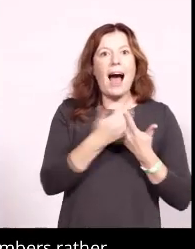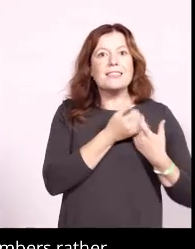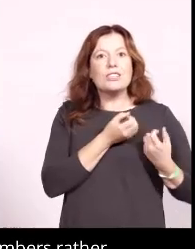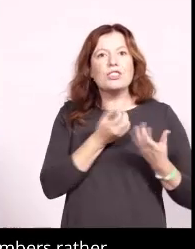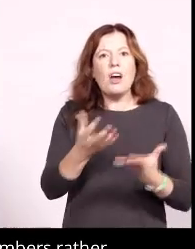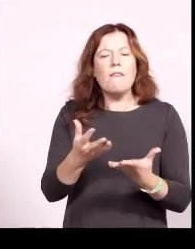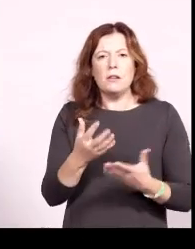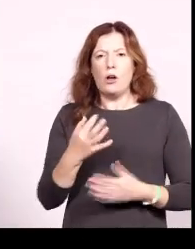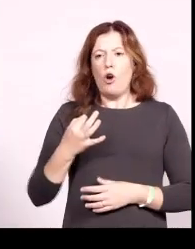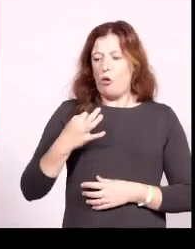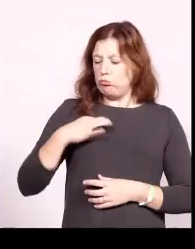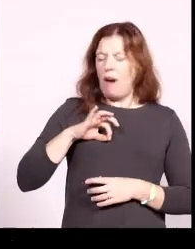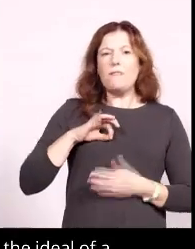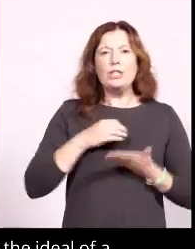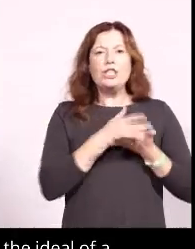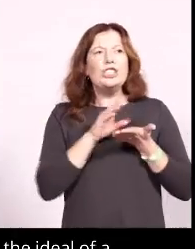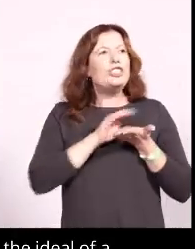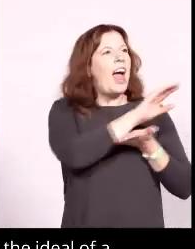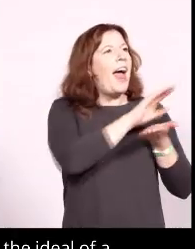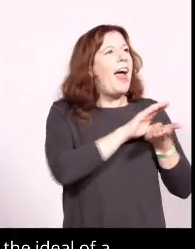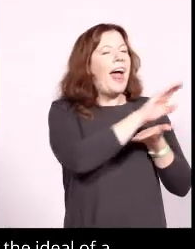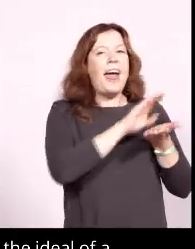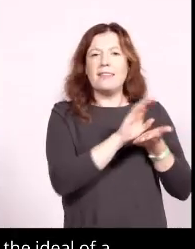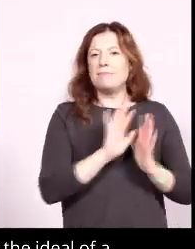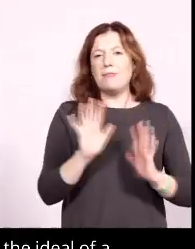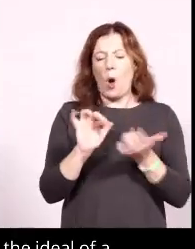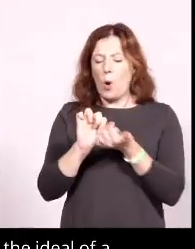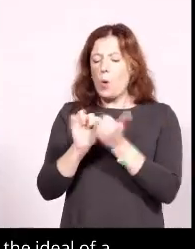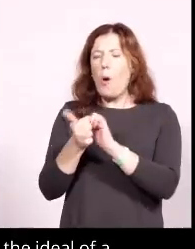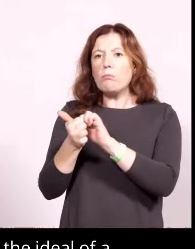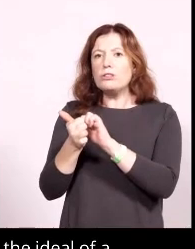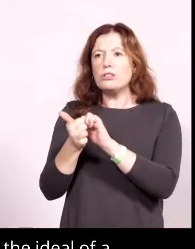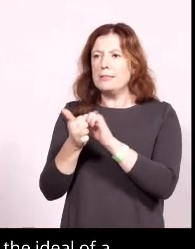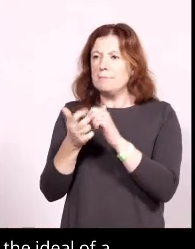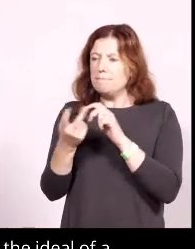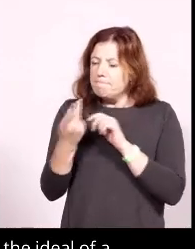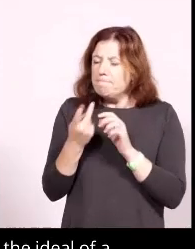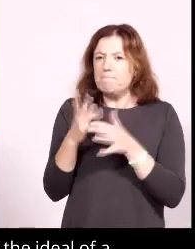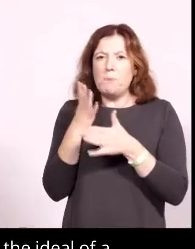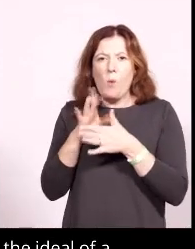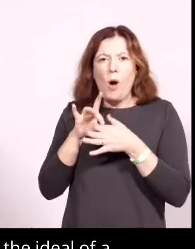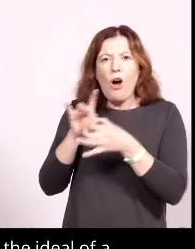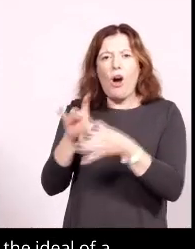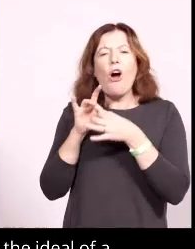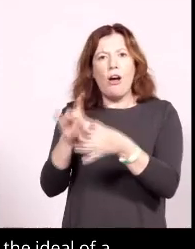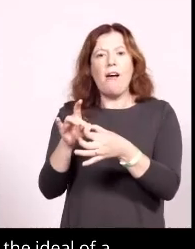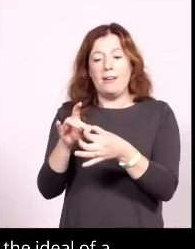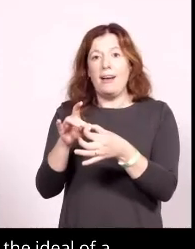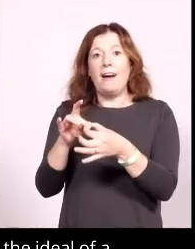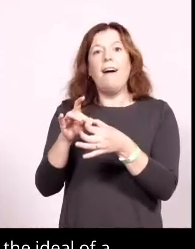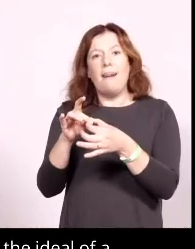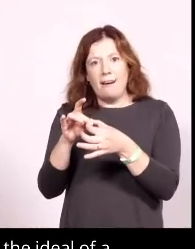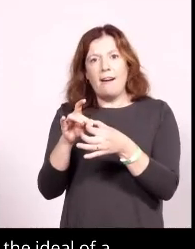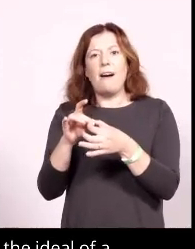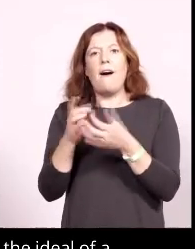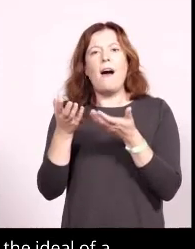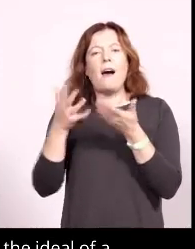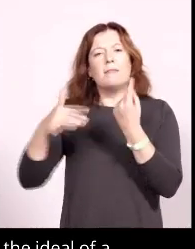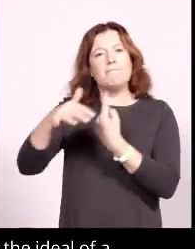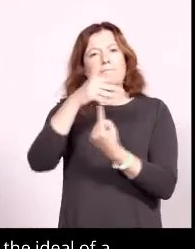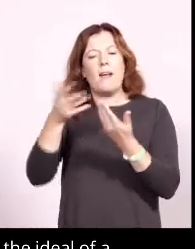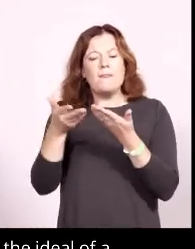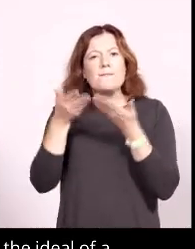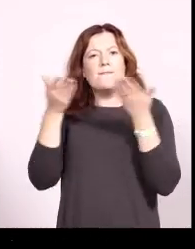rather than generate profits for shareholders, cooperatives and mutual enterprises realise the ideal of a fairer and